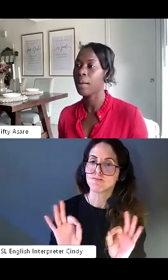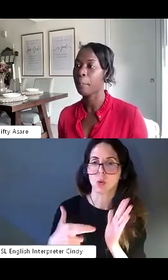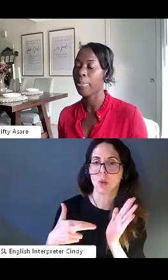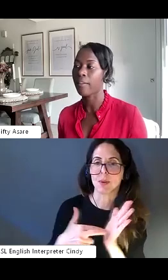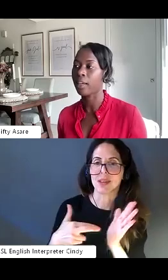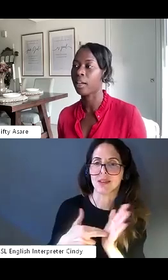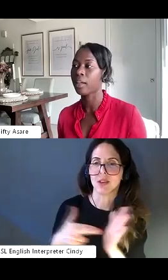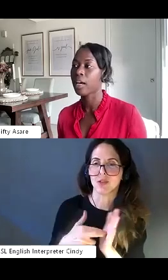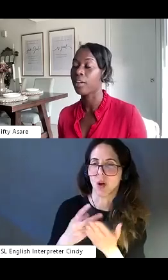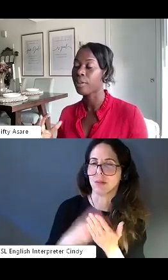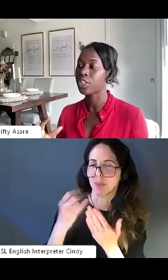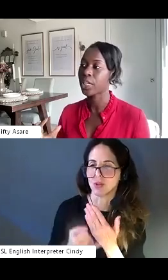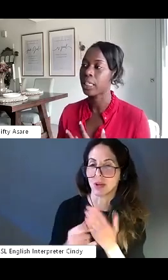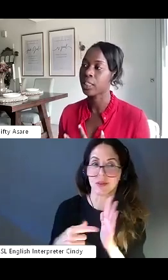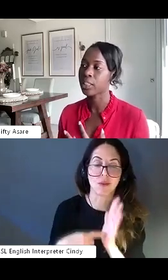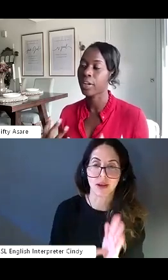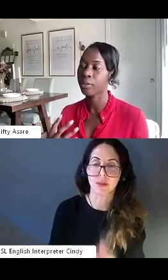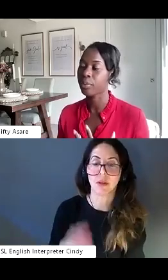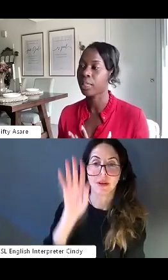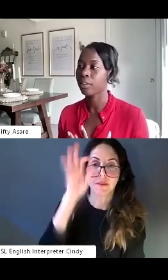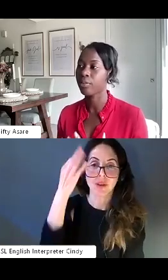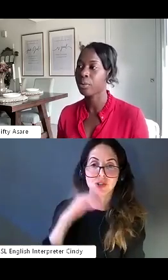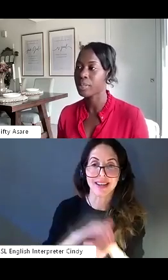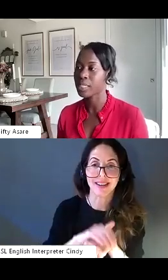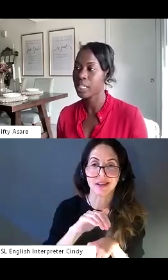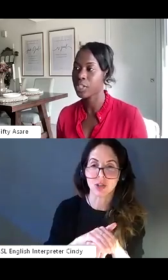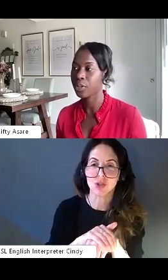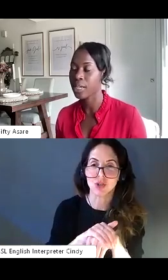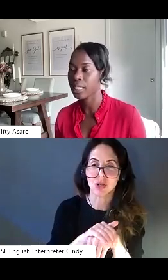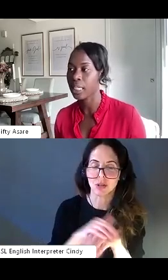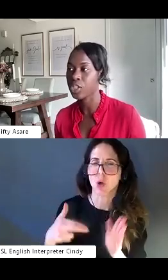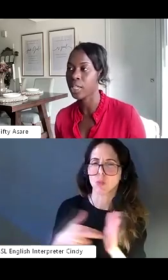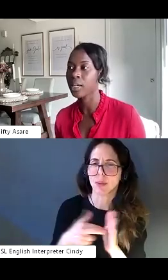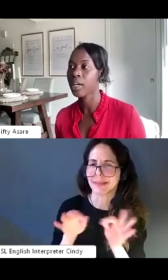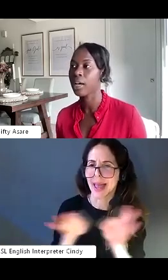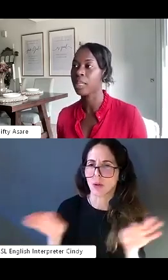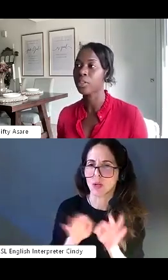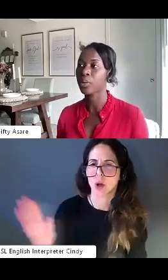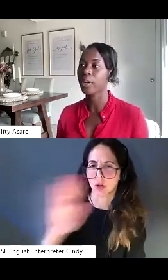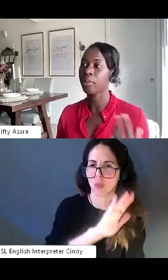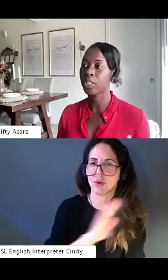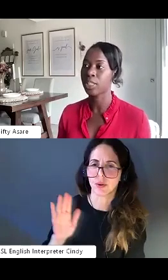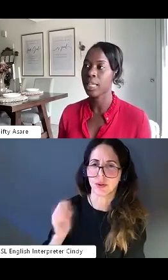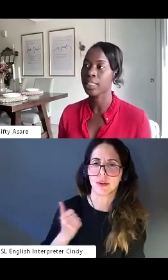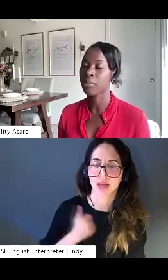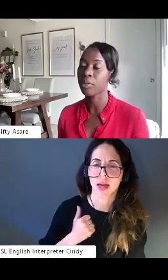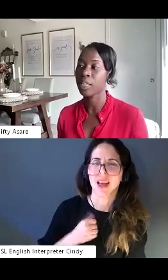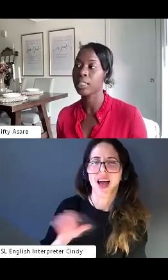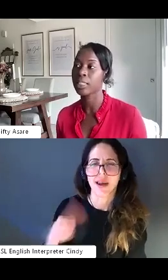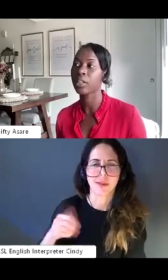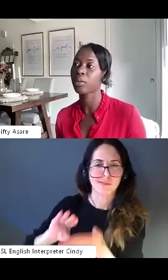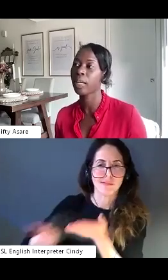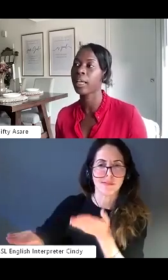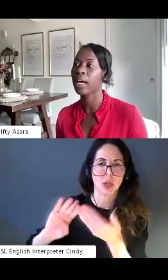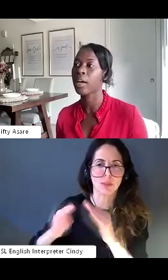example, having French and English, Francophone and Anglophone representation across the nation, and also other marginalized